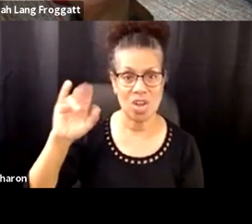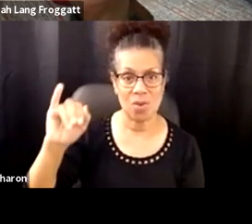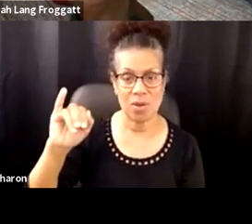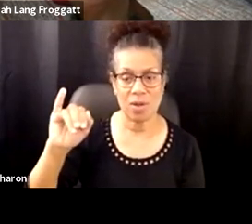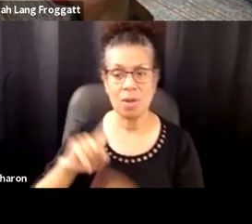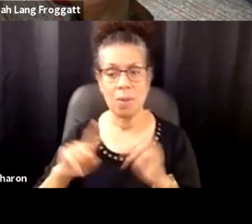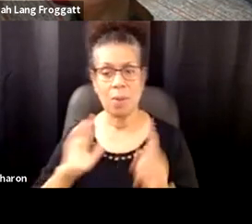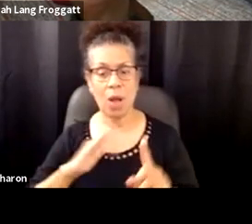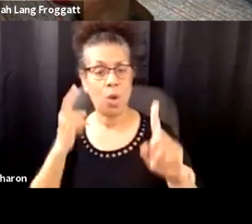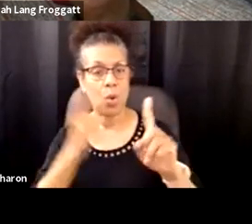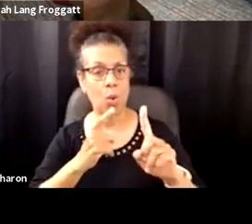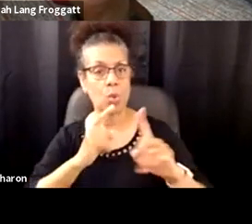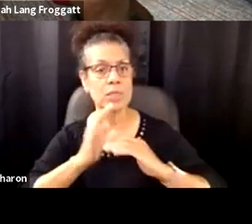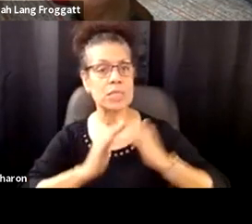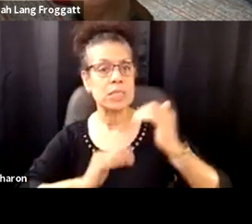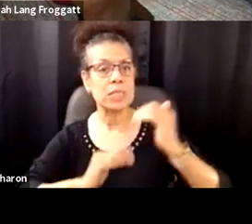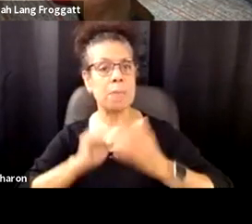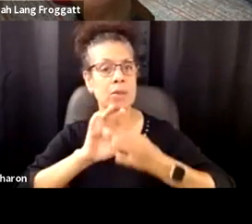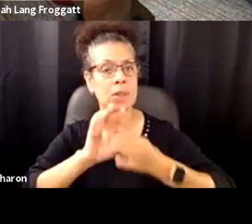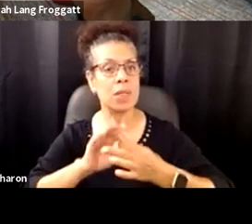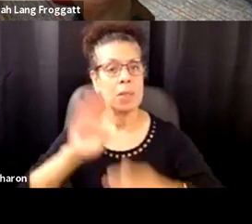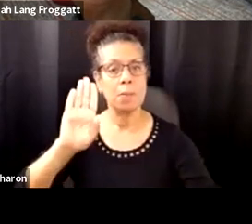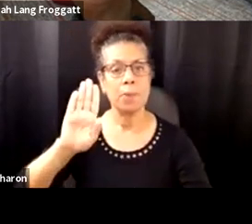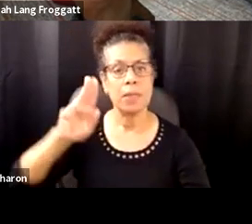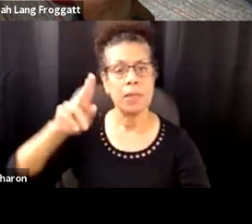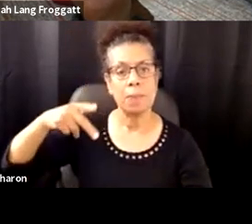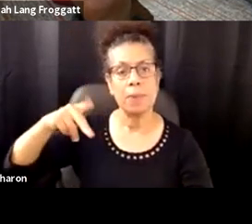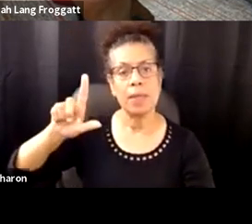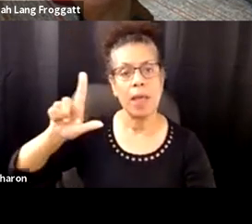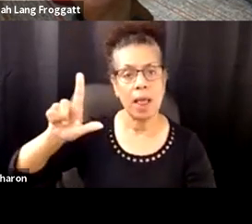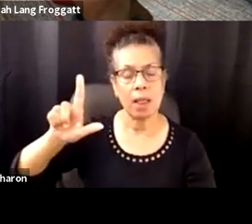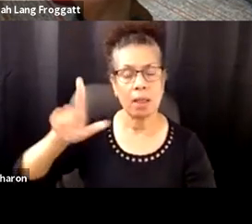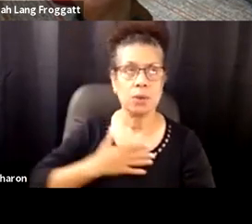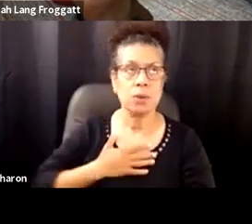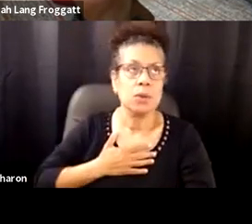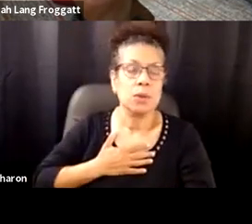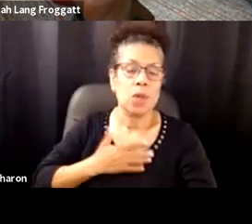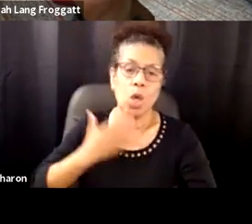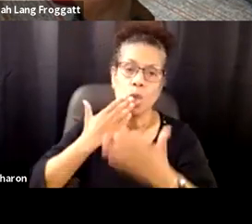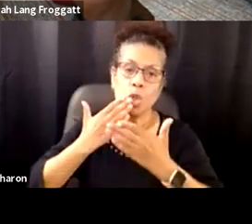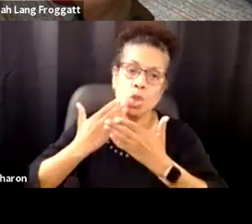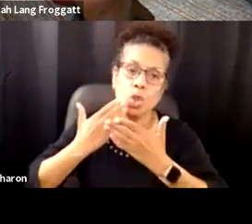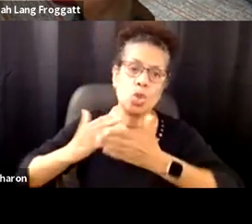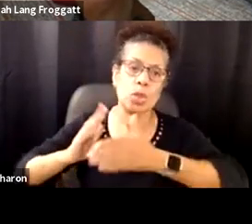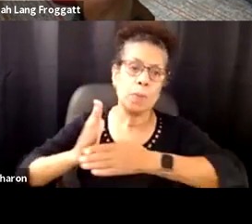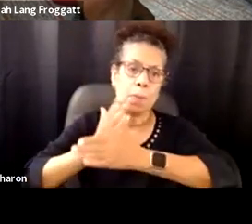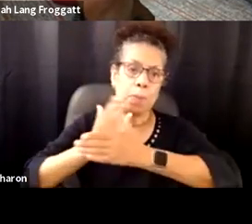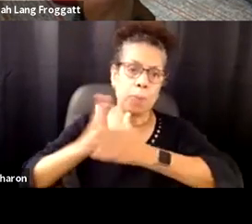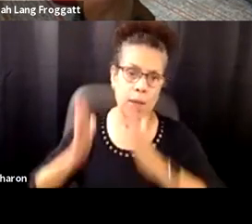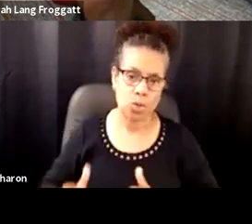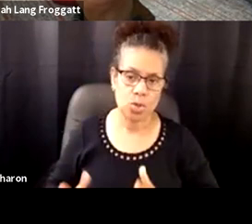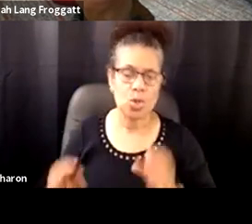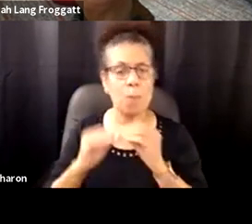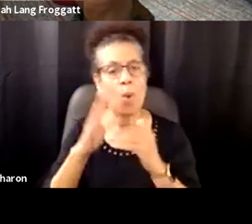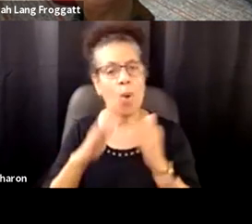continue to build those relationships with the bpl who have been such an amazing partner to us and sort of beyond library